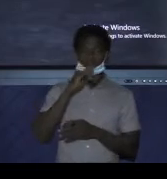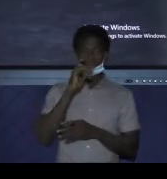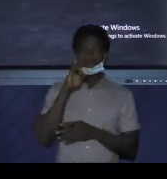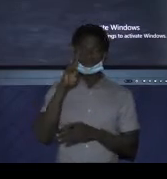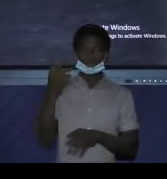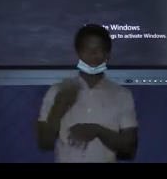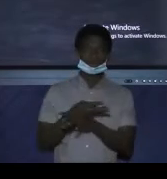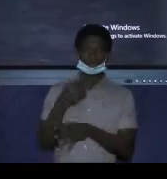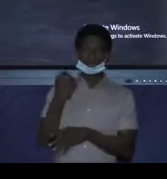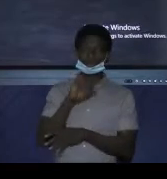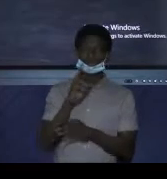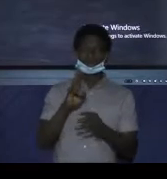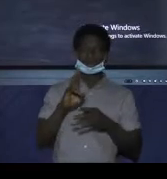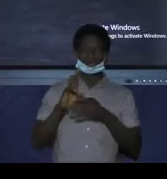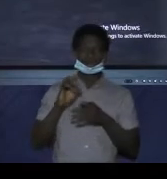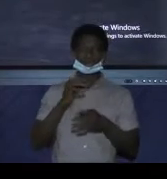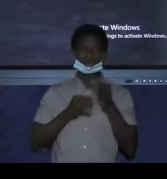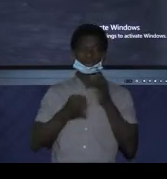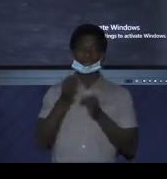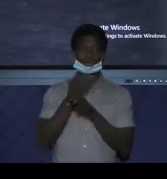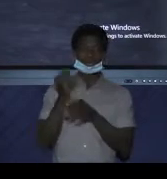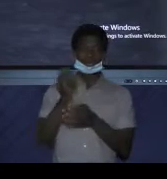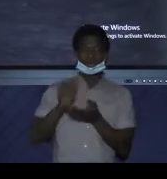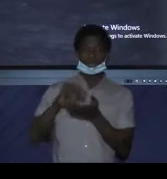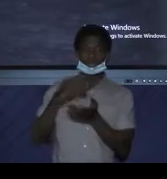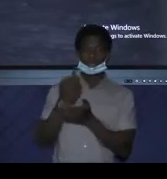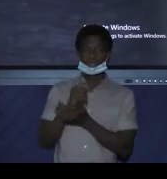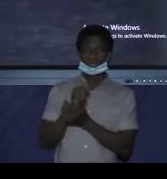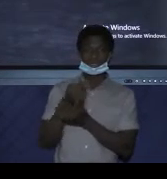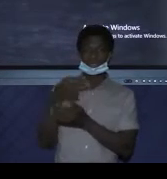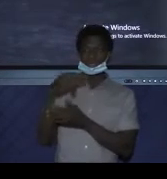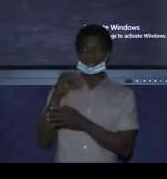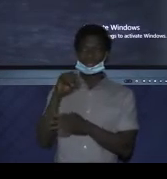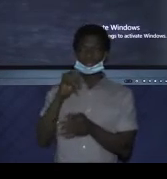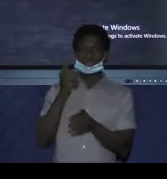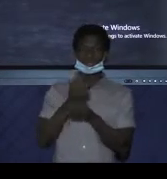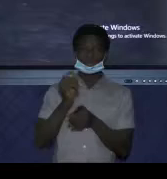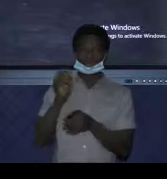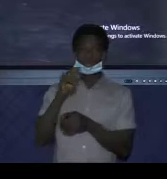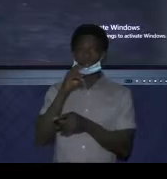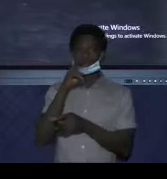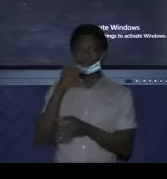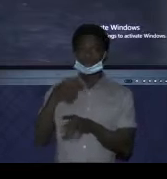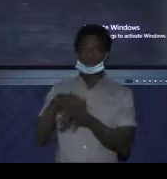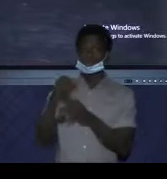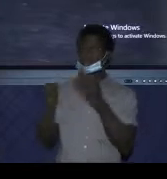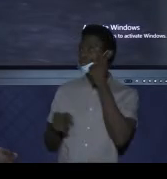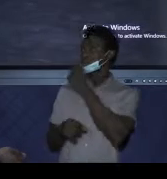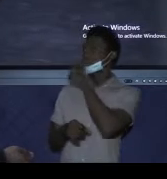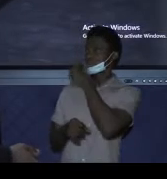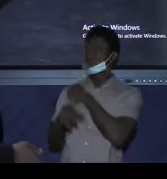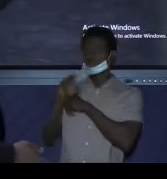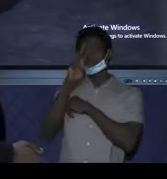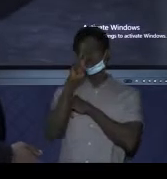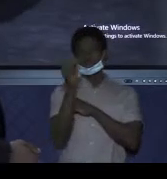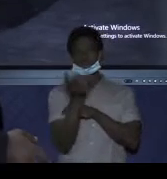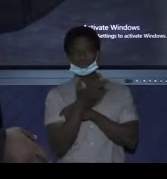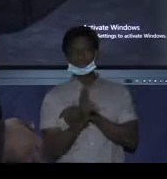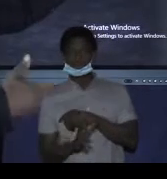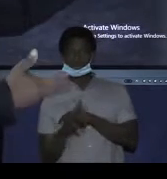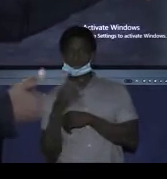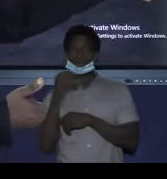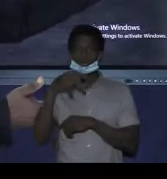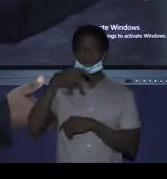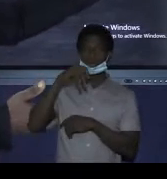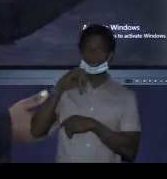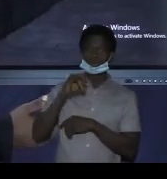is two times of the radius. So instead of writing the height, I can just write two times the radius like this. The volume is two-thirds of pi r